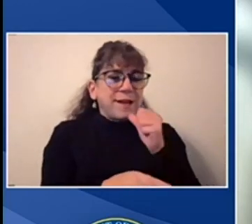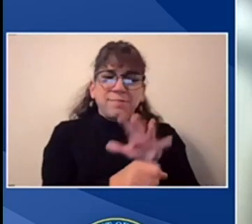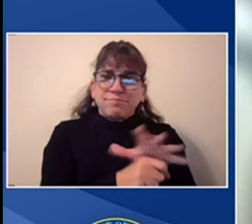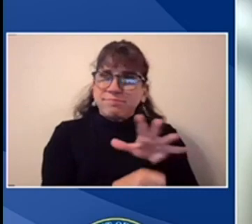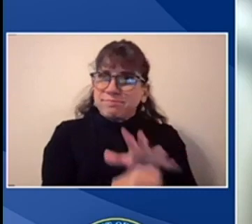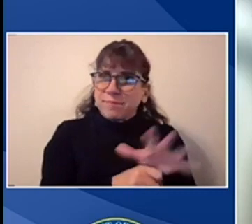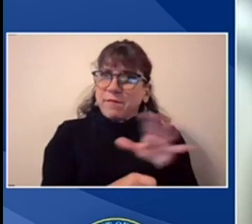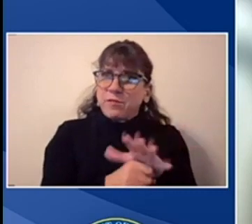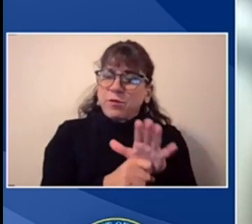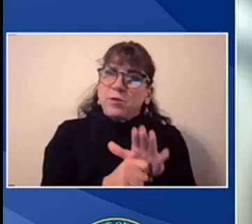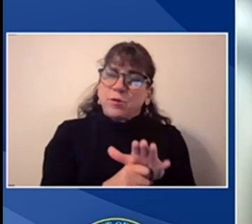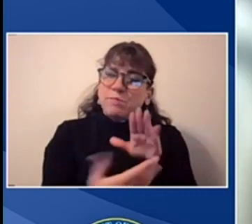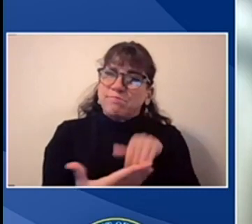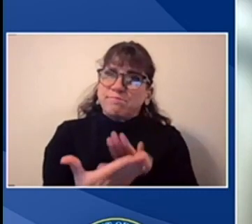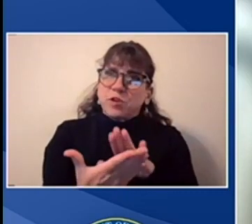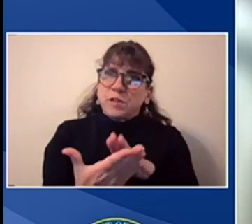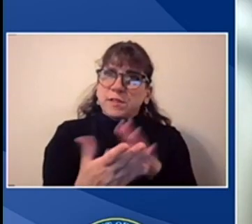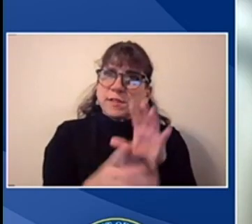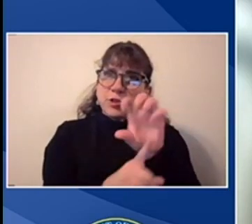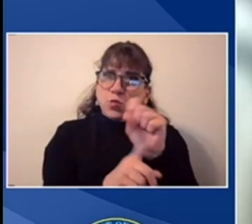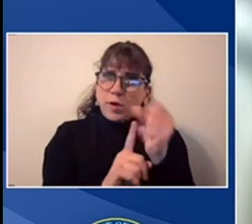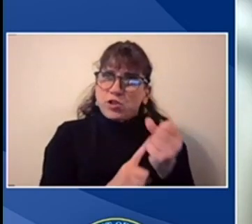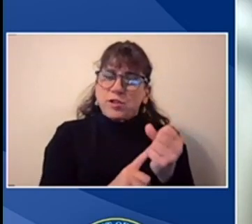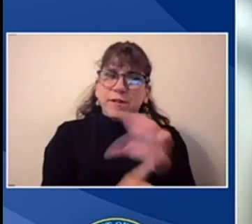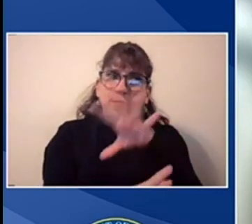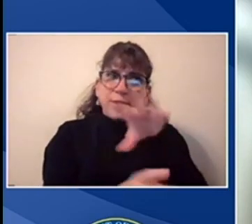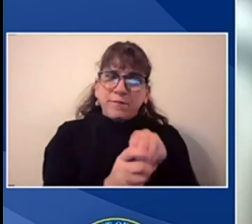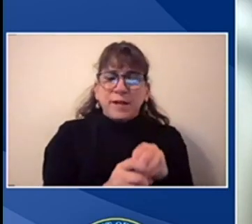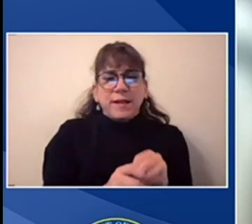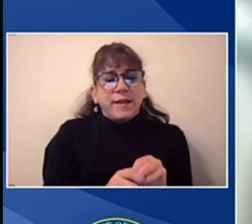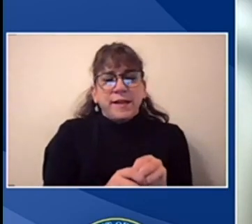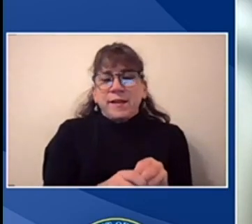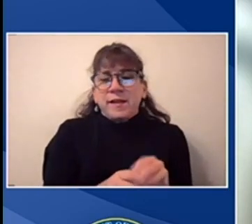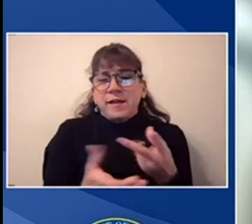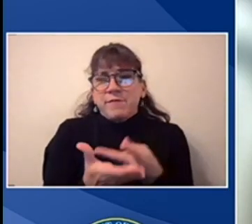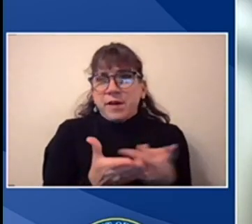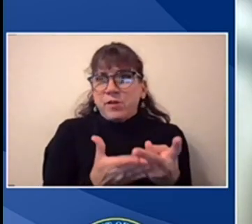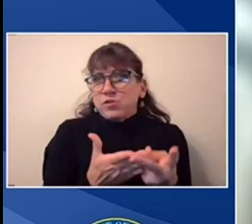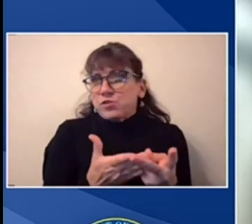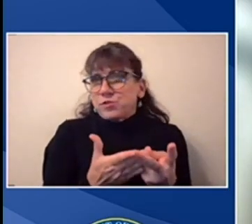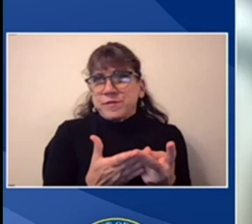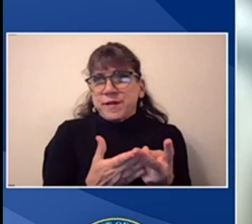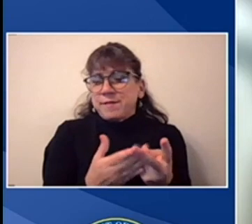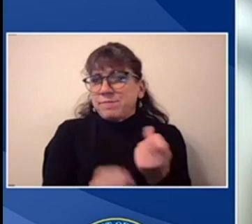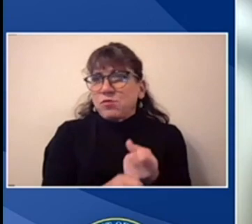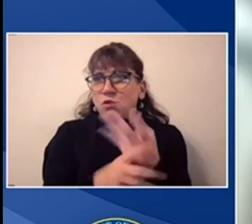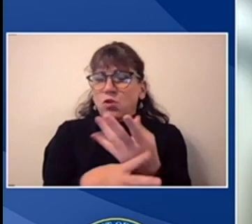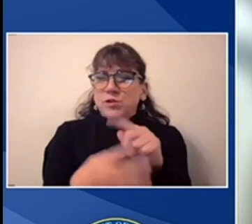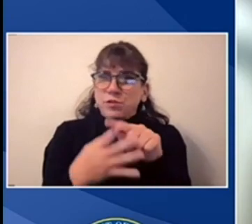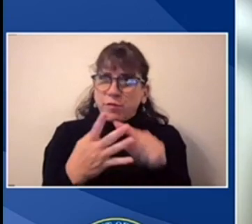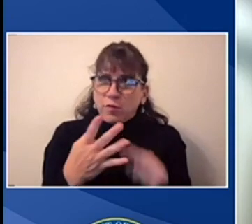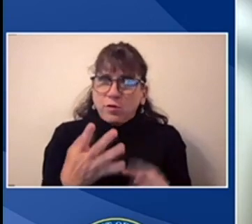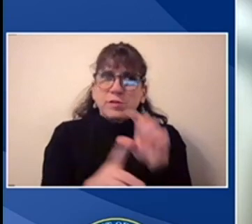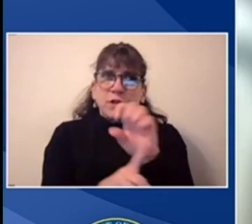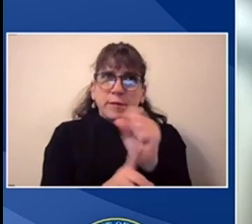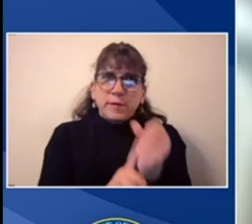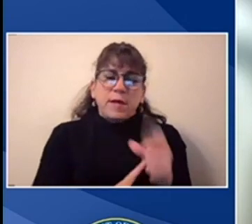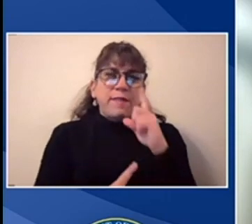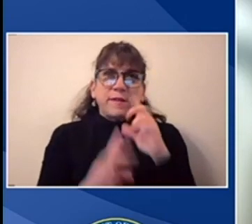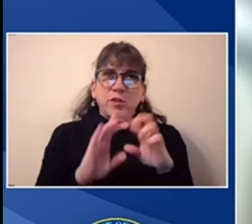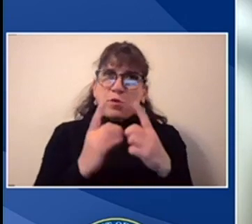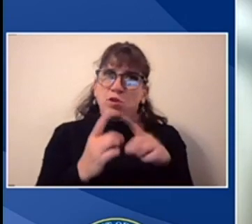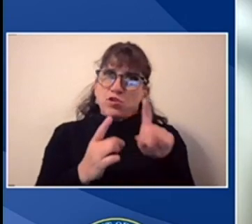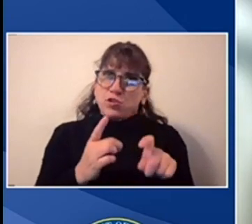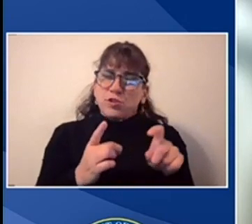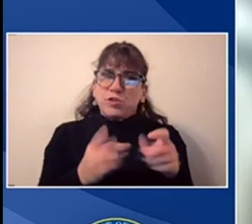the circumstances they're in and the systemic failures that contributed to those circumstances. If nothing else, I think the department should